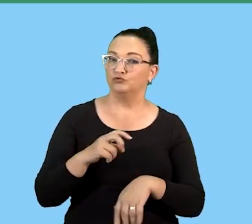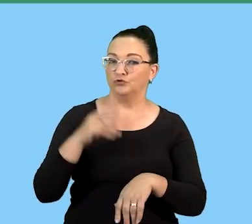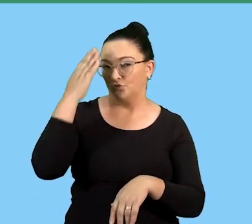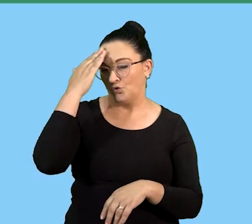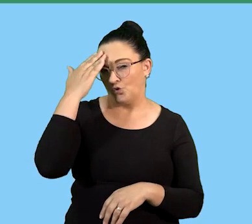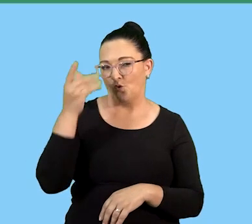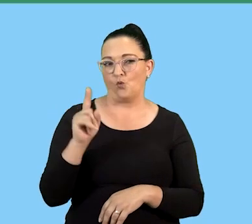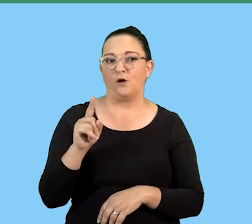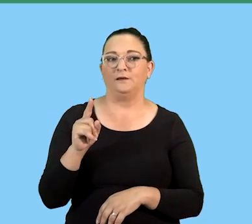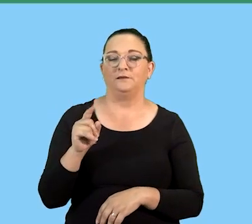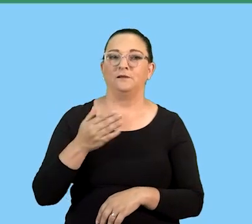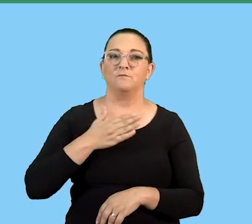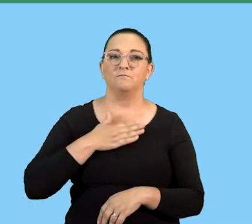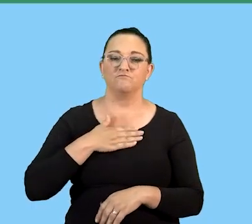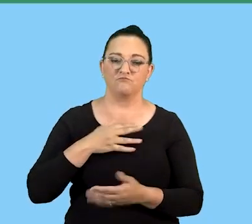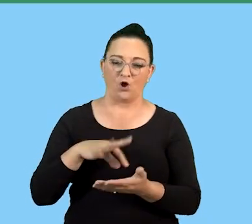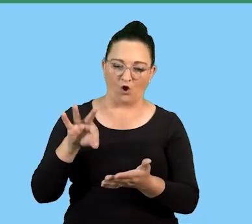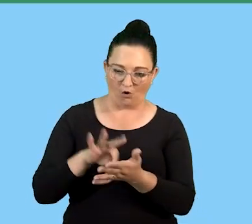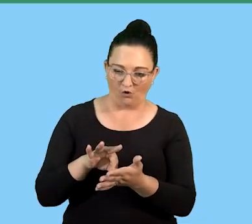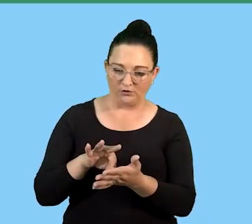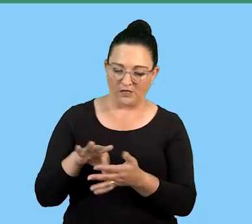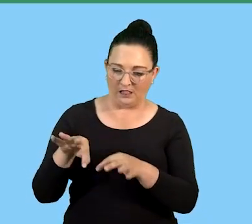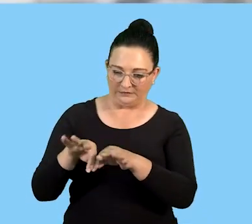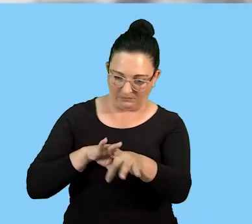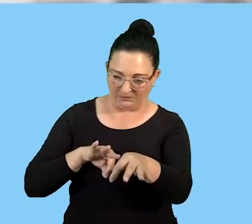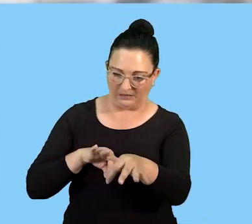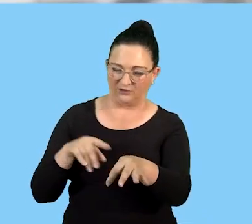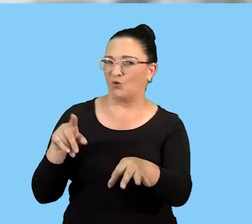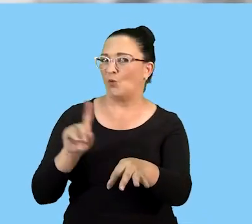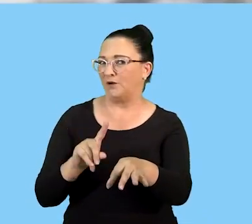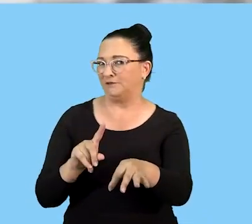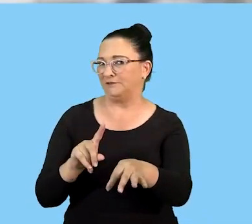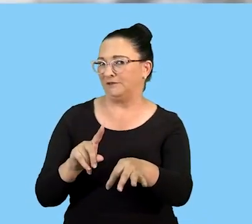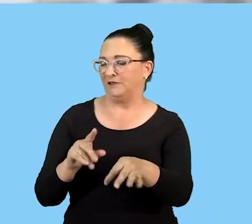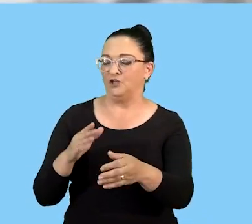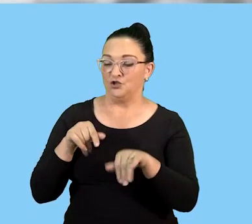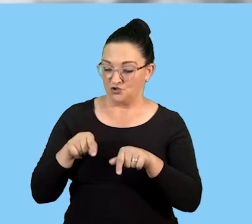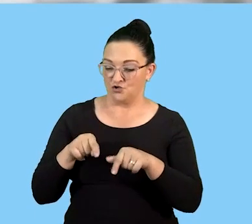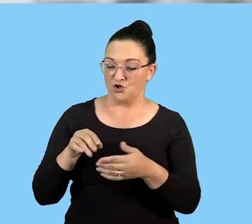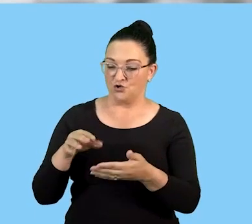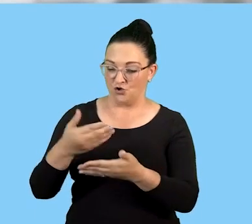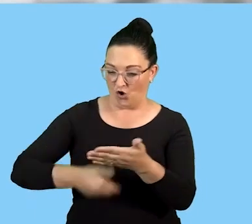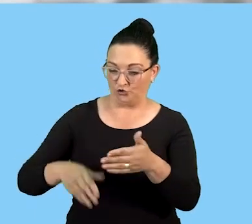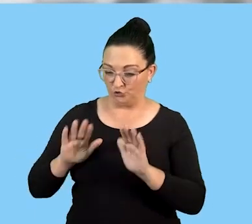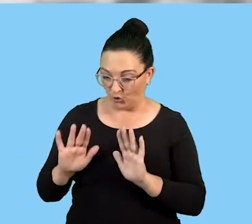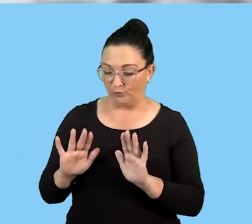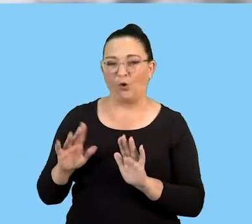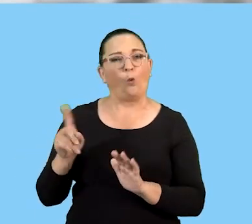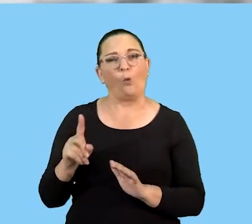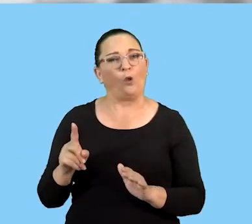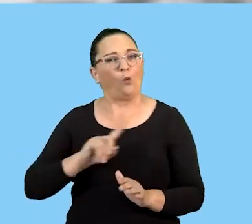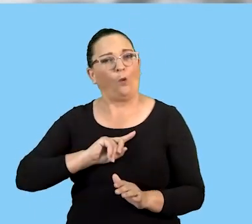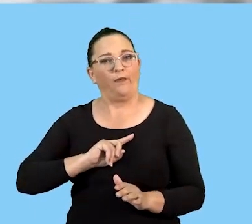what makes my contract to be terminated or what would qualify for the employment contract to be